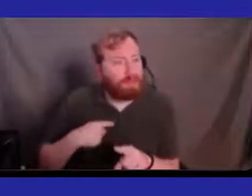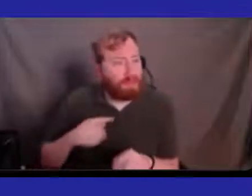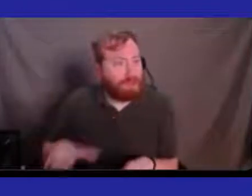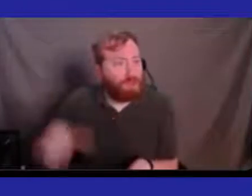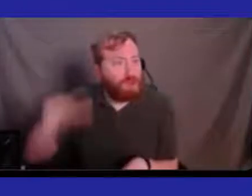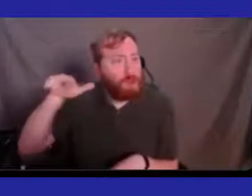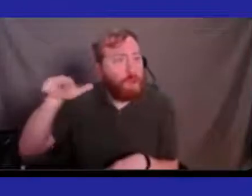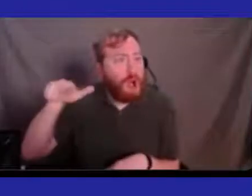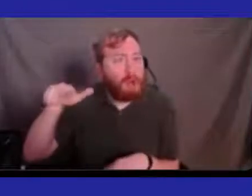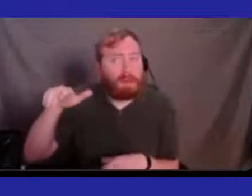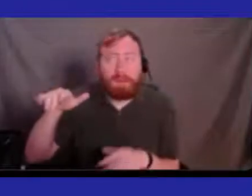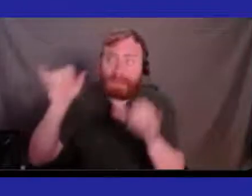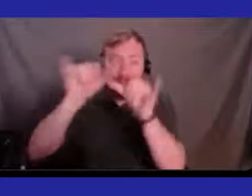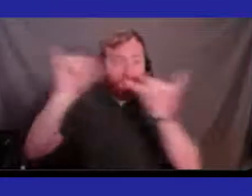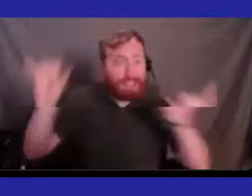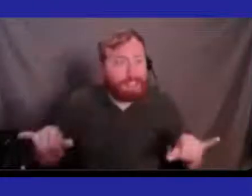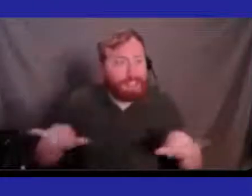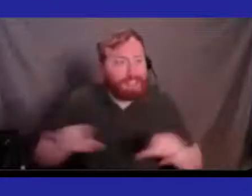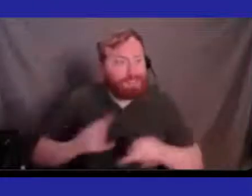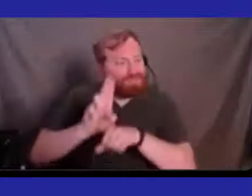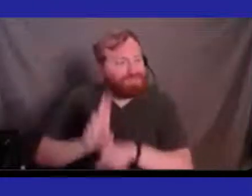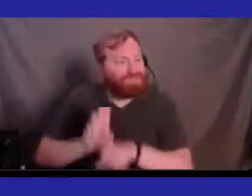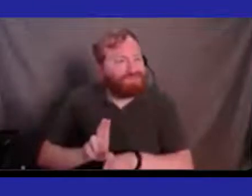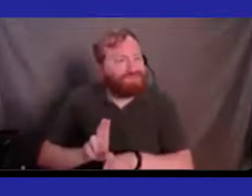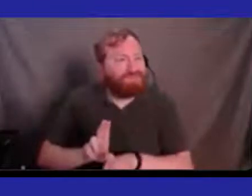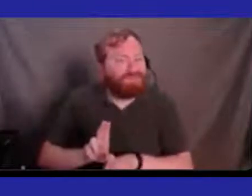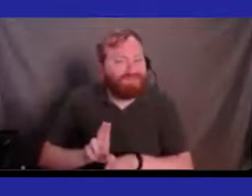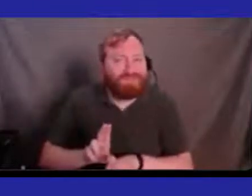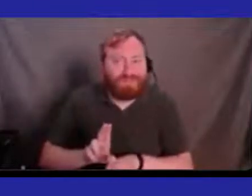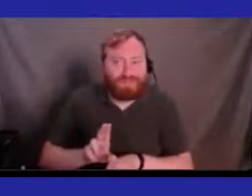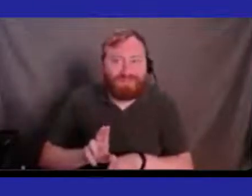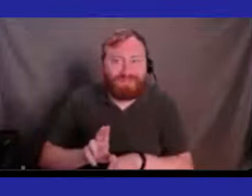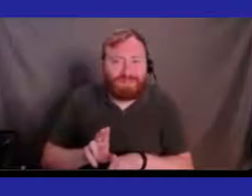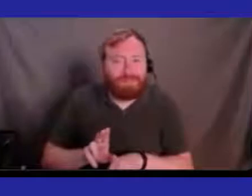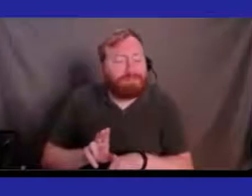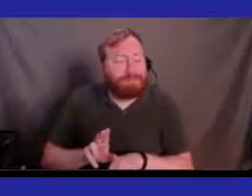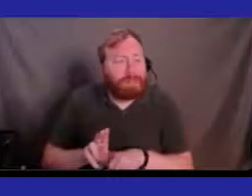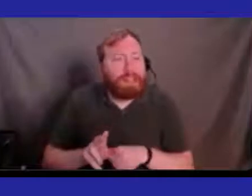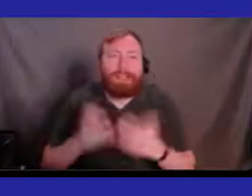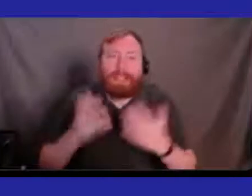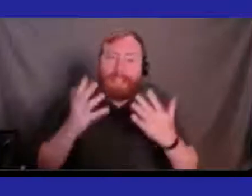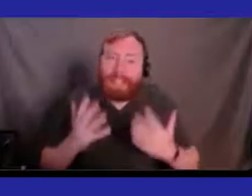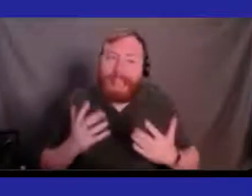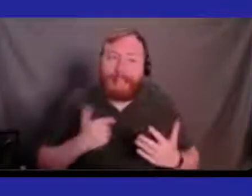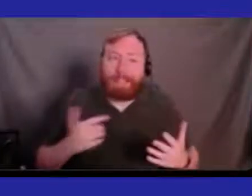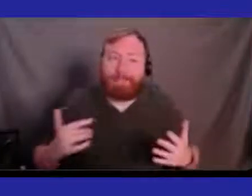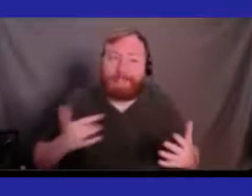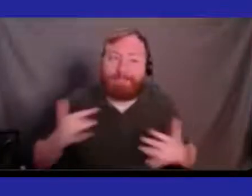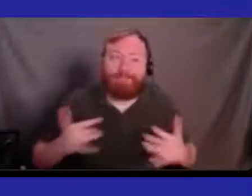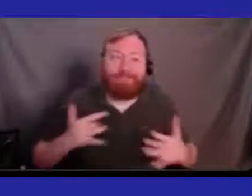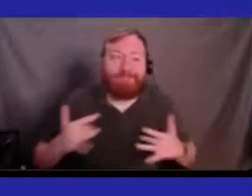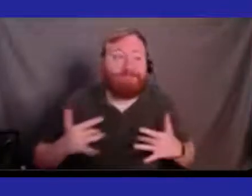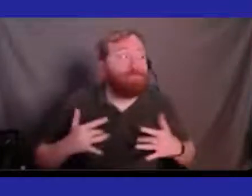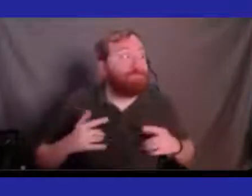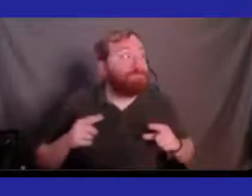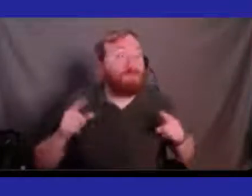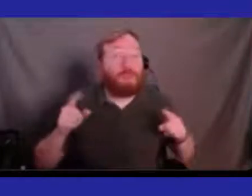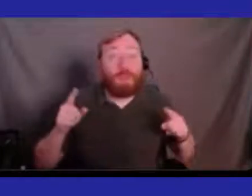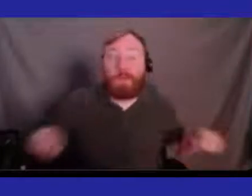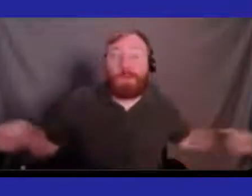the leadership of Kings County. And unfortunately, I'm concerned that this is not happening throughout the